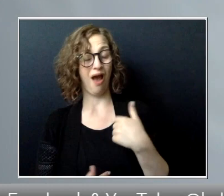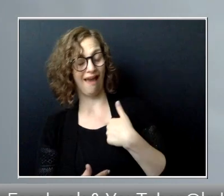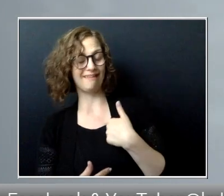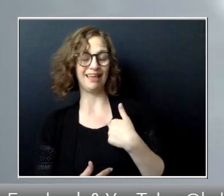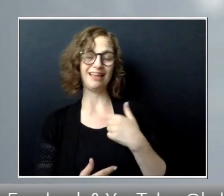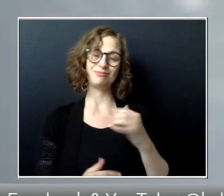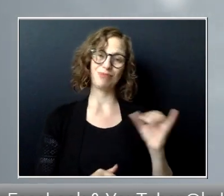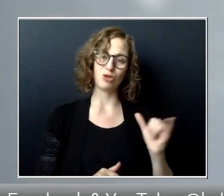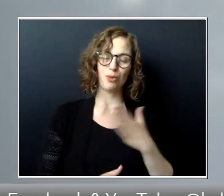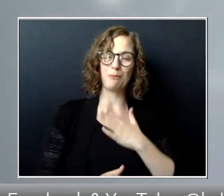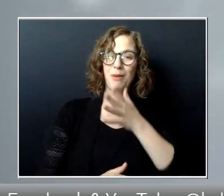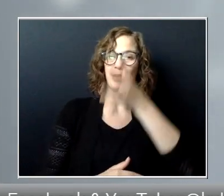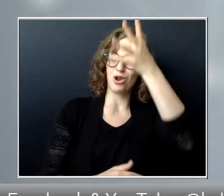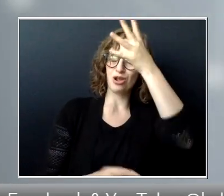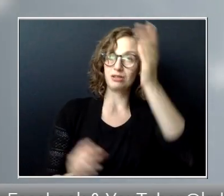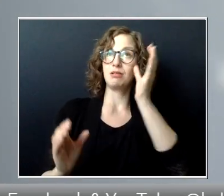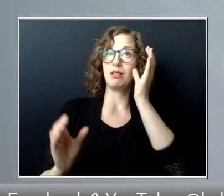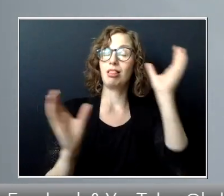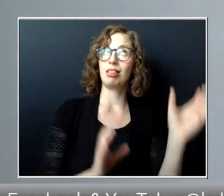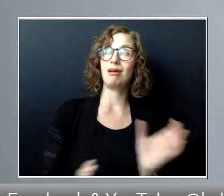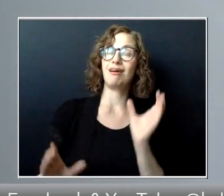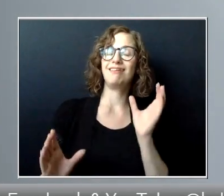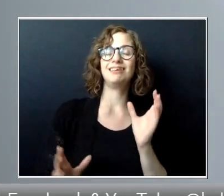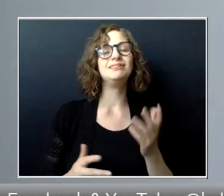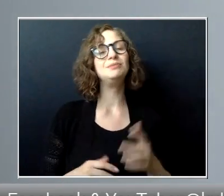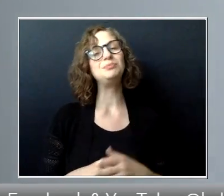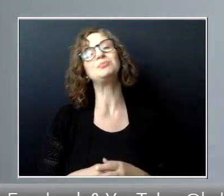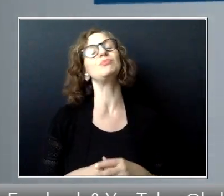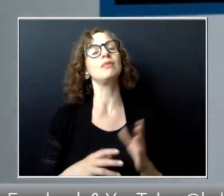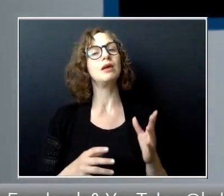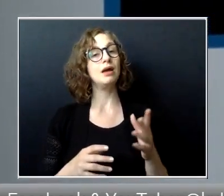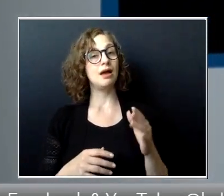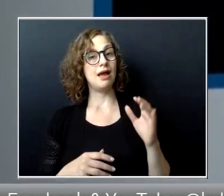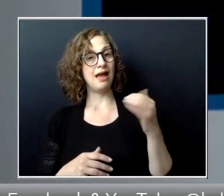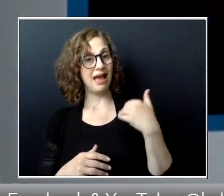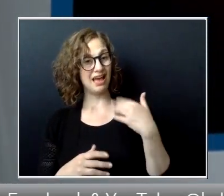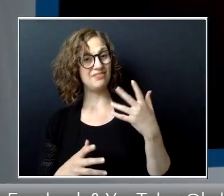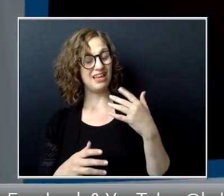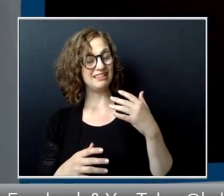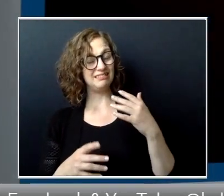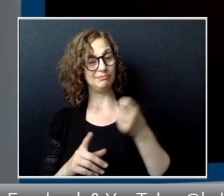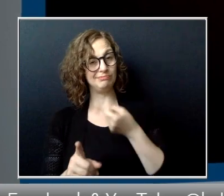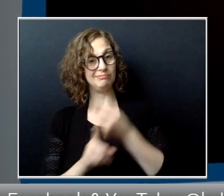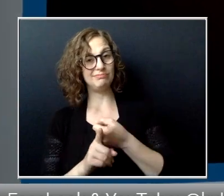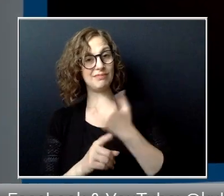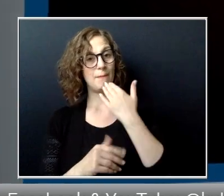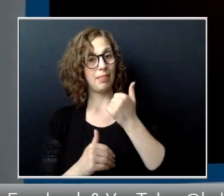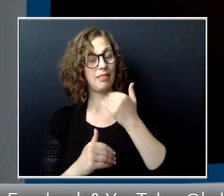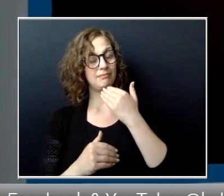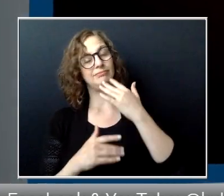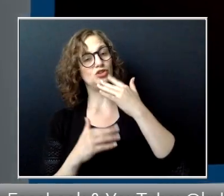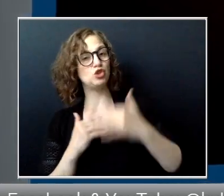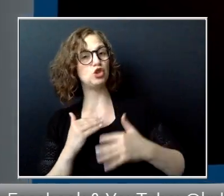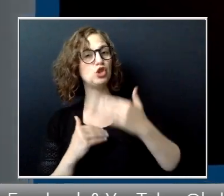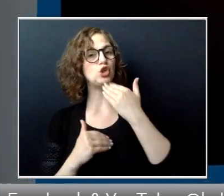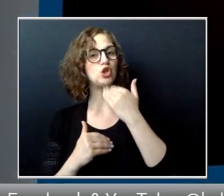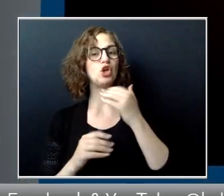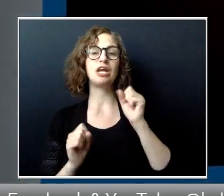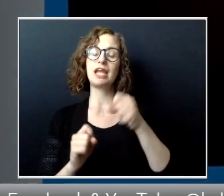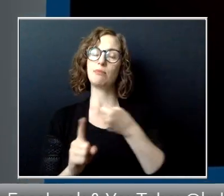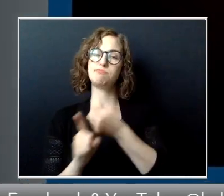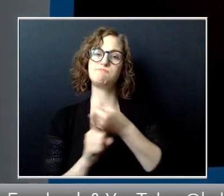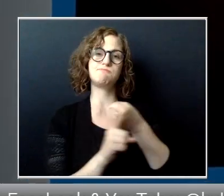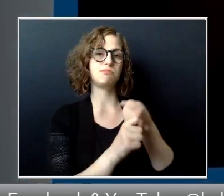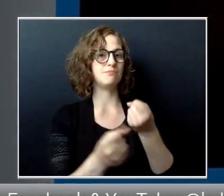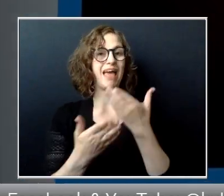blood sugar can have a myriad of devastating consequences, including heart damage. The National Institutes of Health says